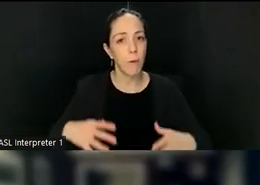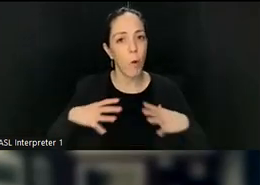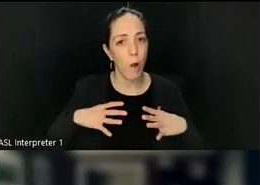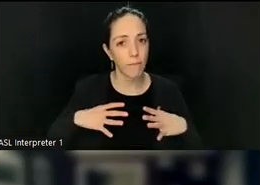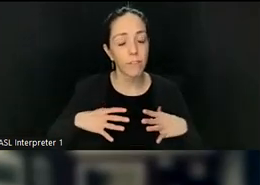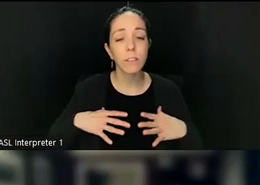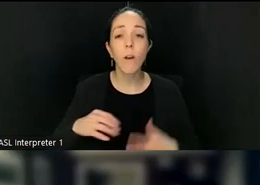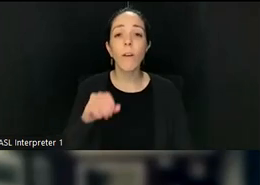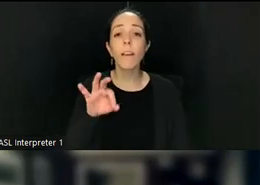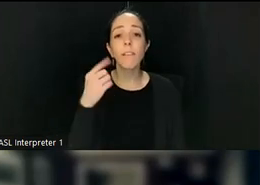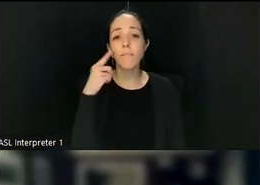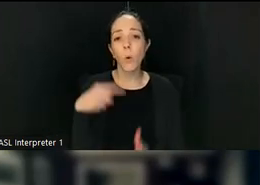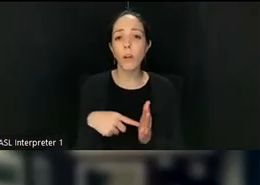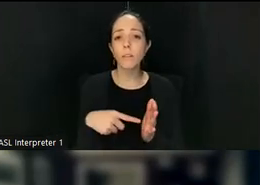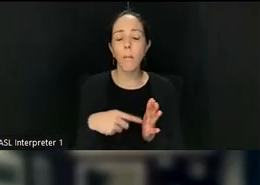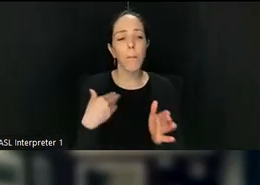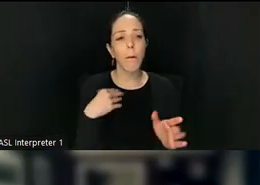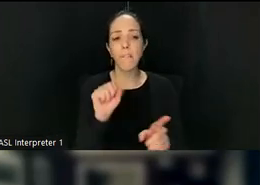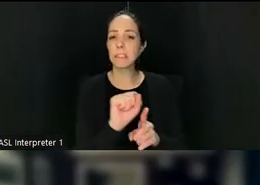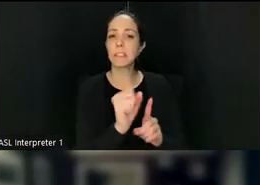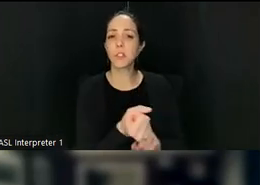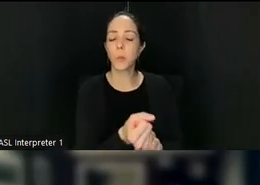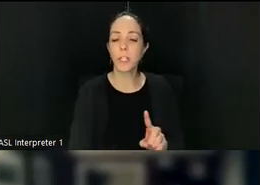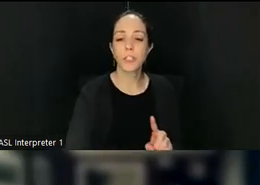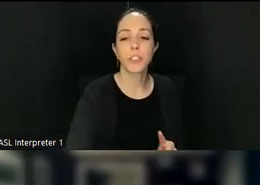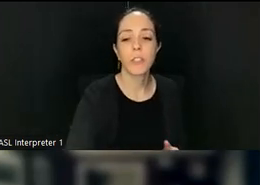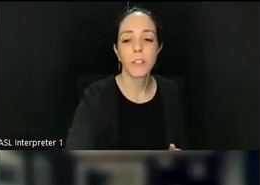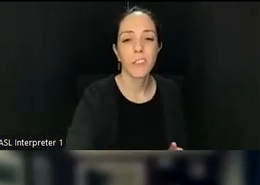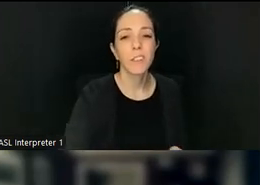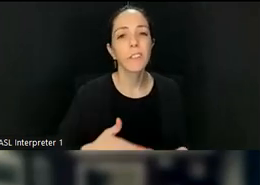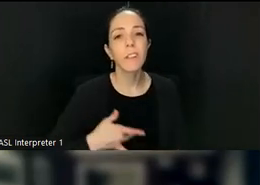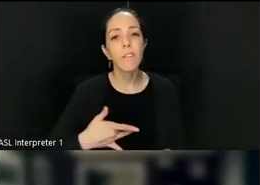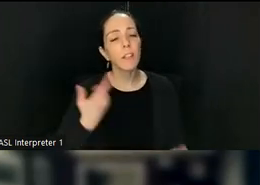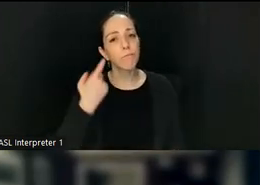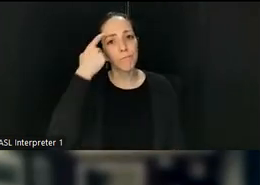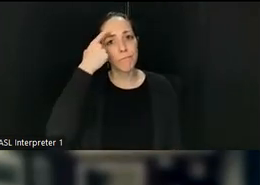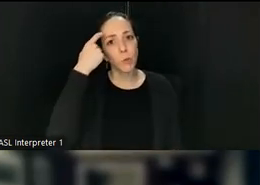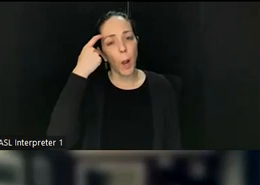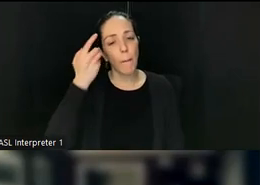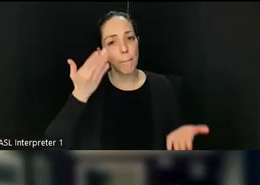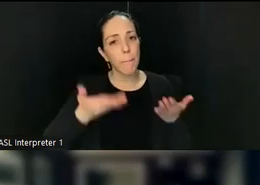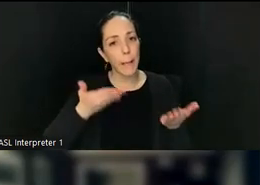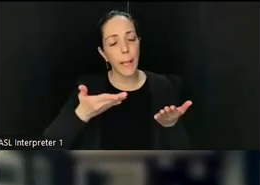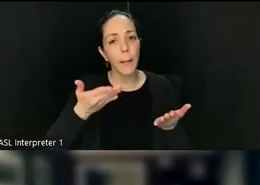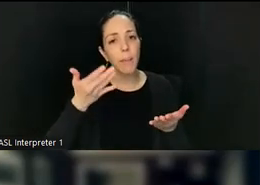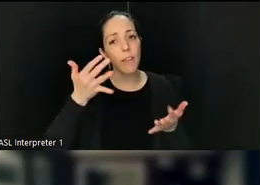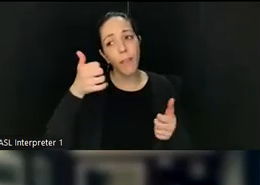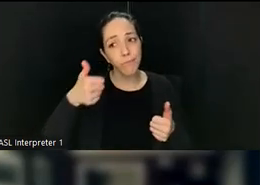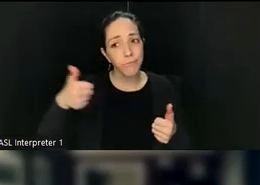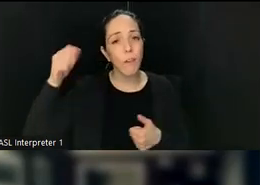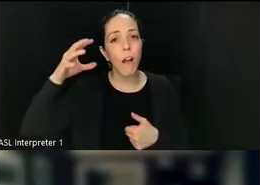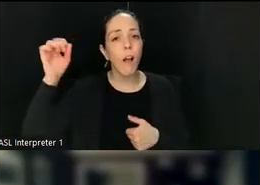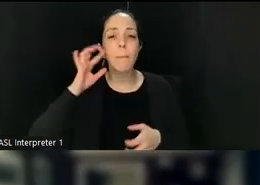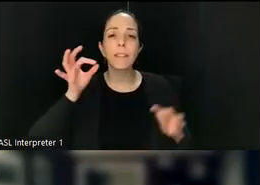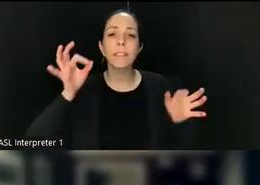they have had some trauma, then they probably are forced to take a vacation kind of thing. But maybe in the